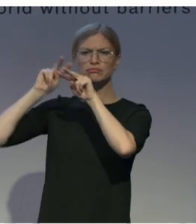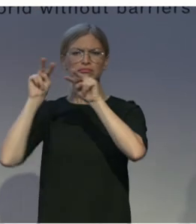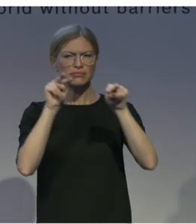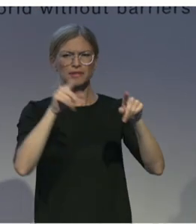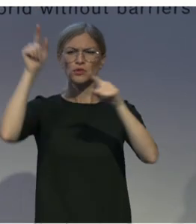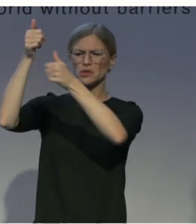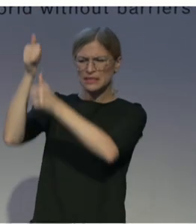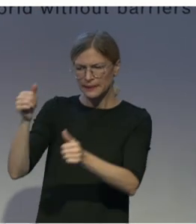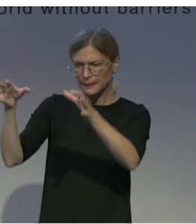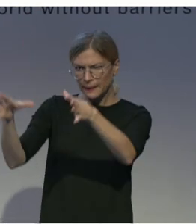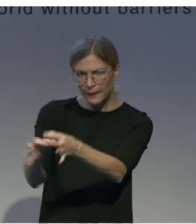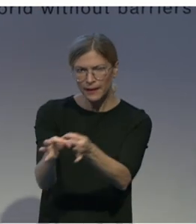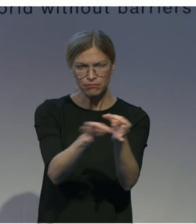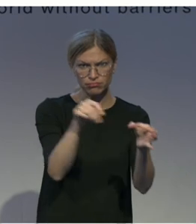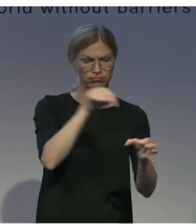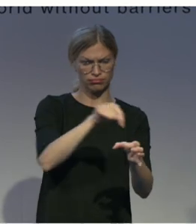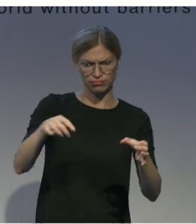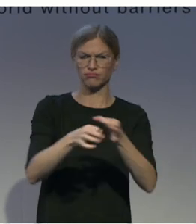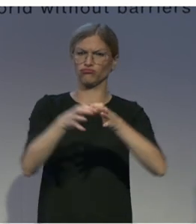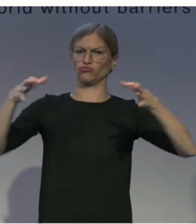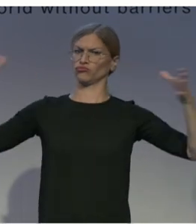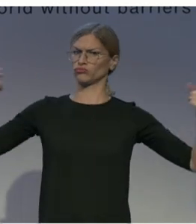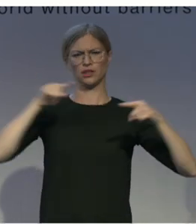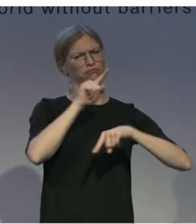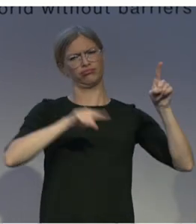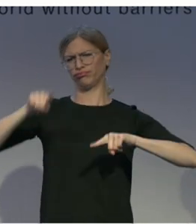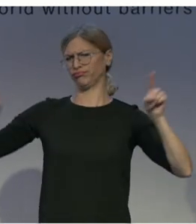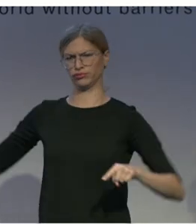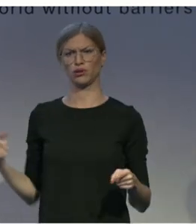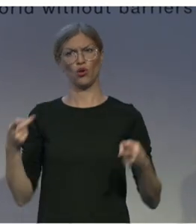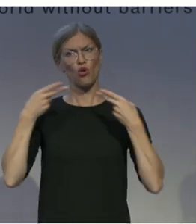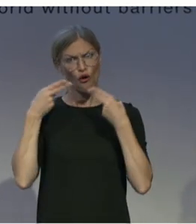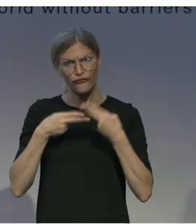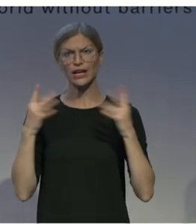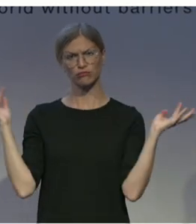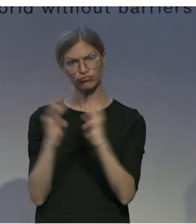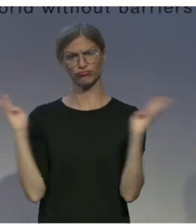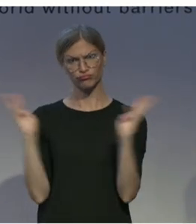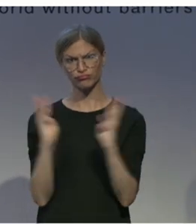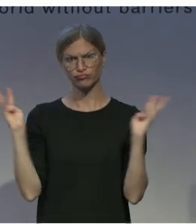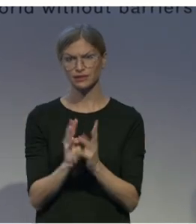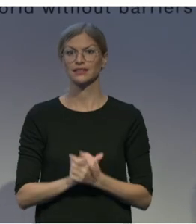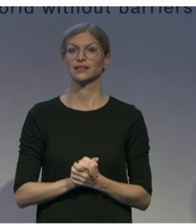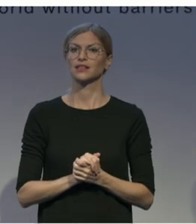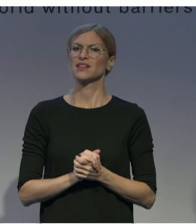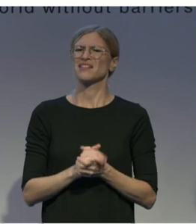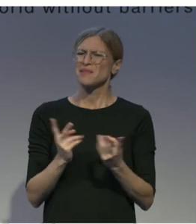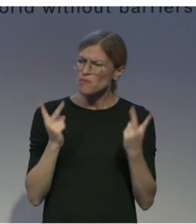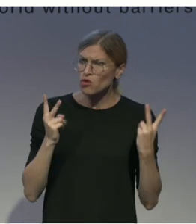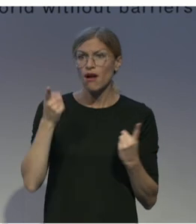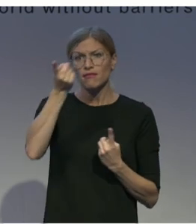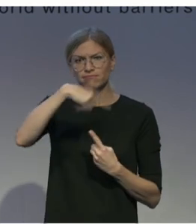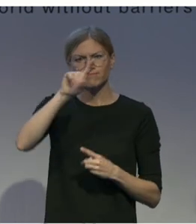can really focus on what they need to focus on in order to be successful. But make no mistake, the real ultimate focus of that